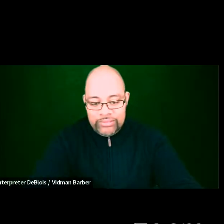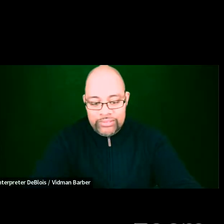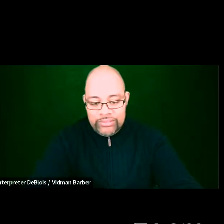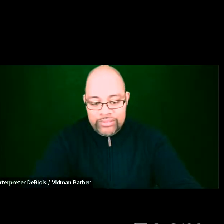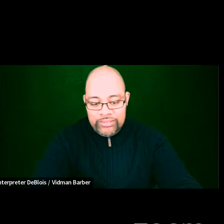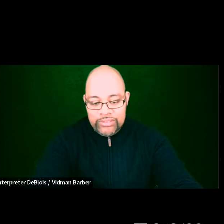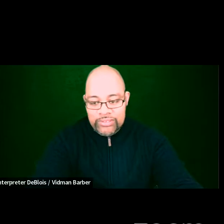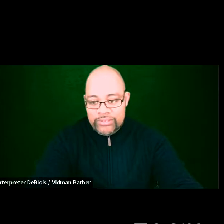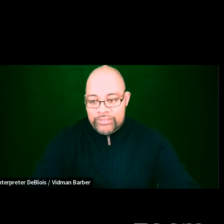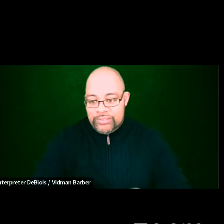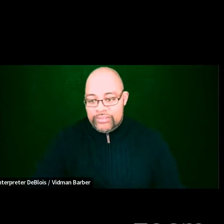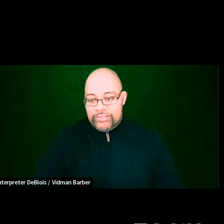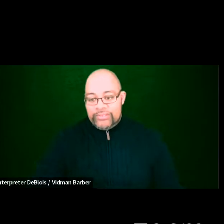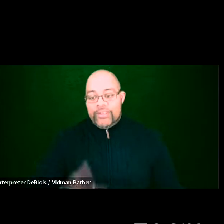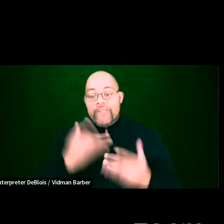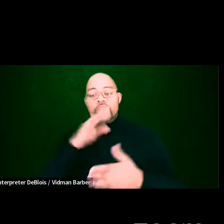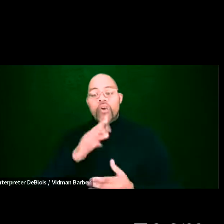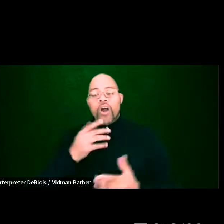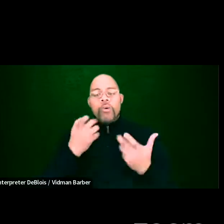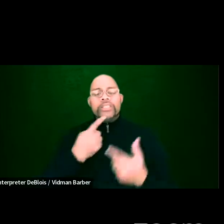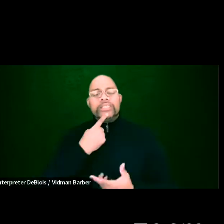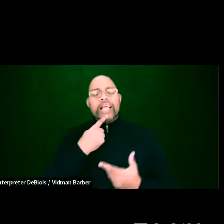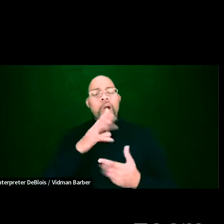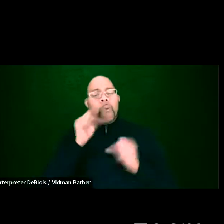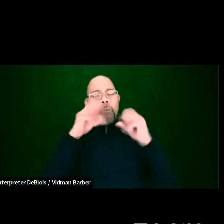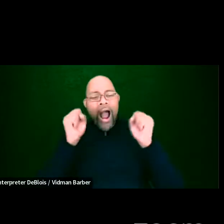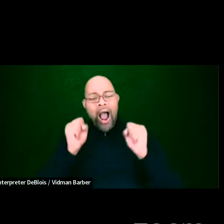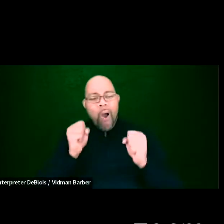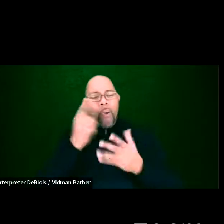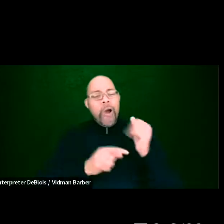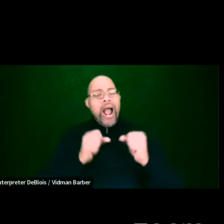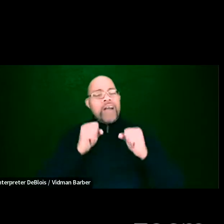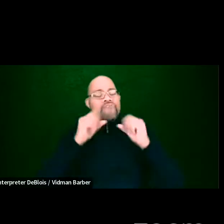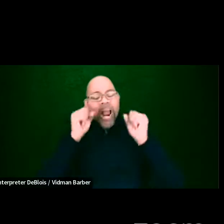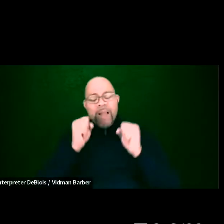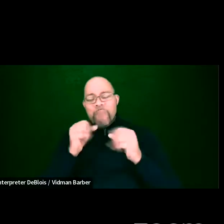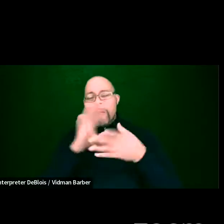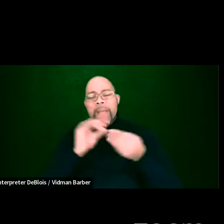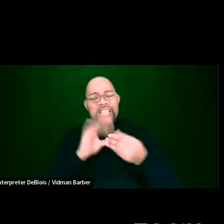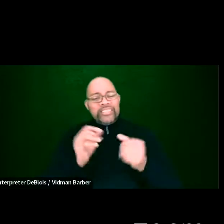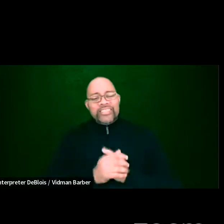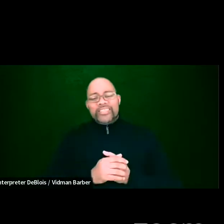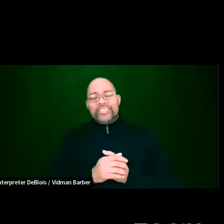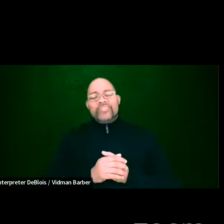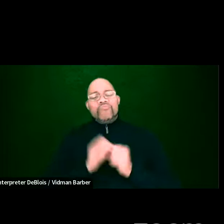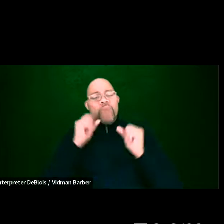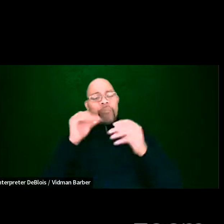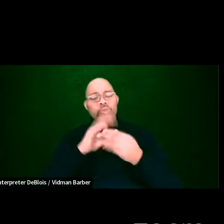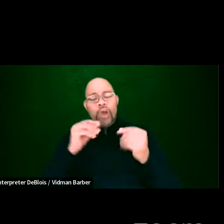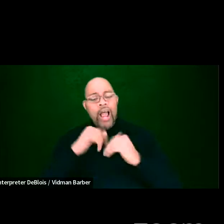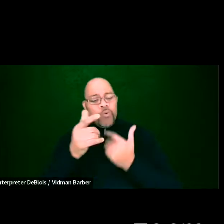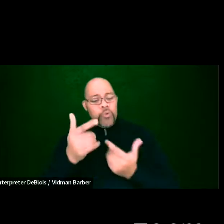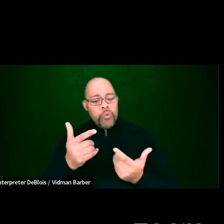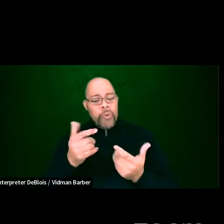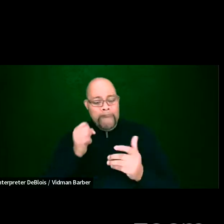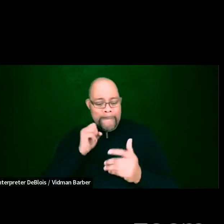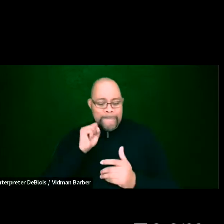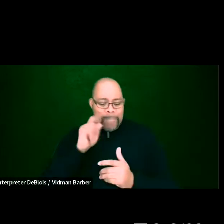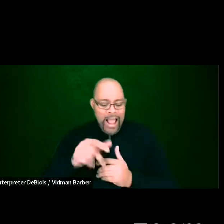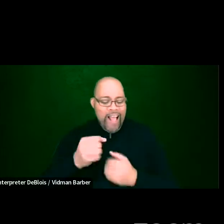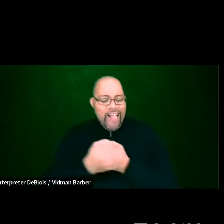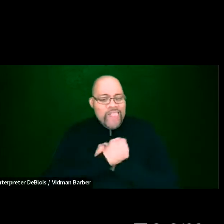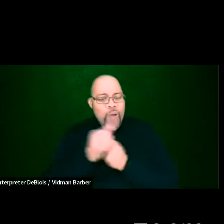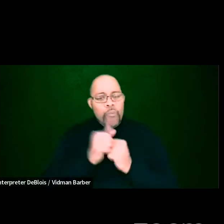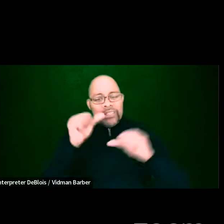Thank you for your talk. And I just want to say, wow, what an incredible message, an incredible story of how you fell back into your love